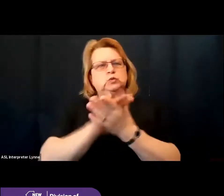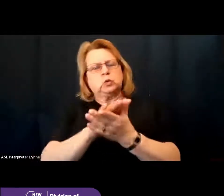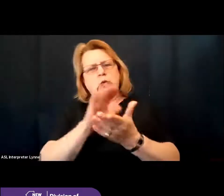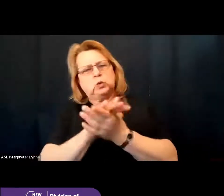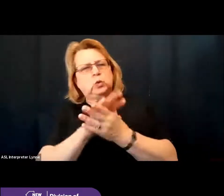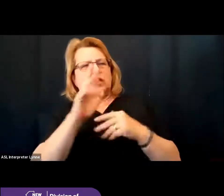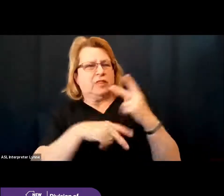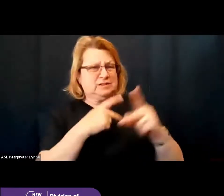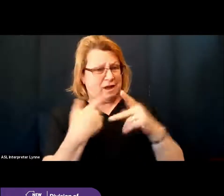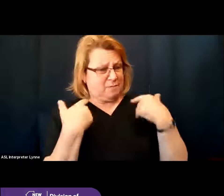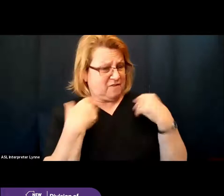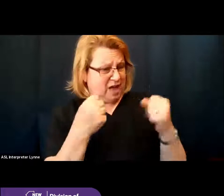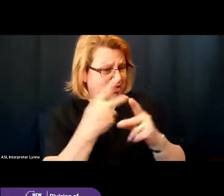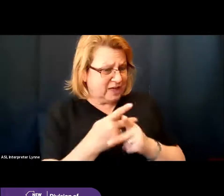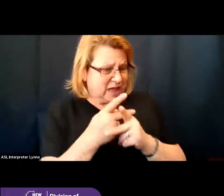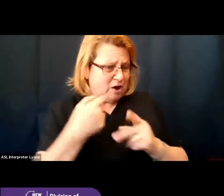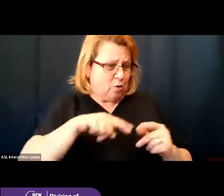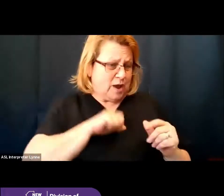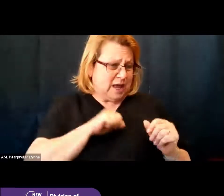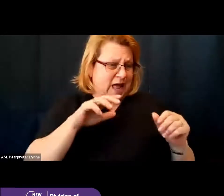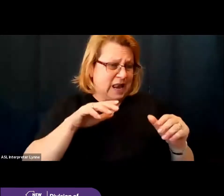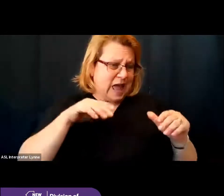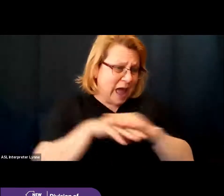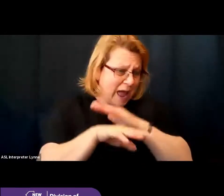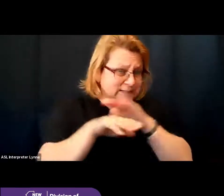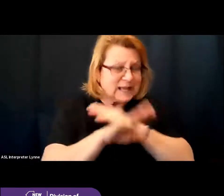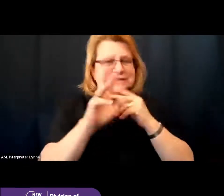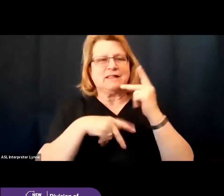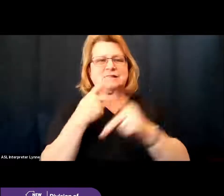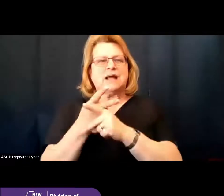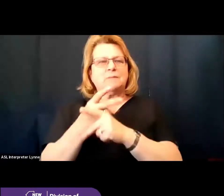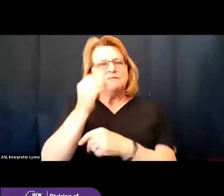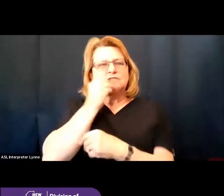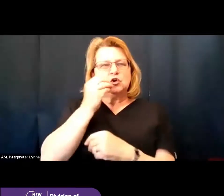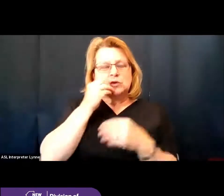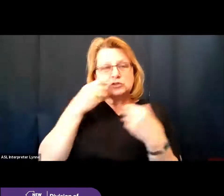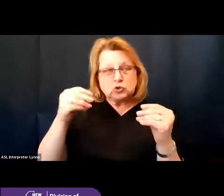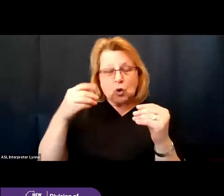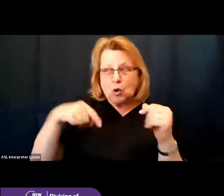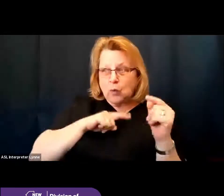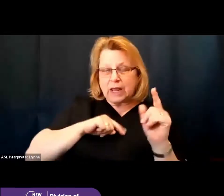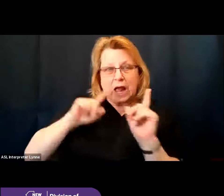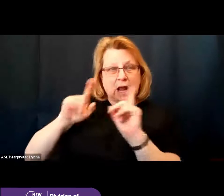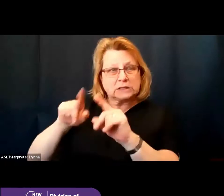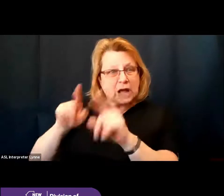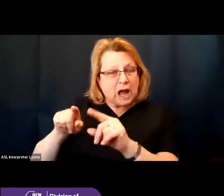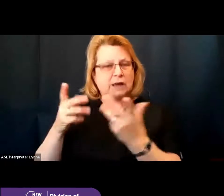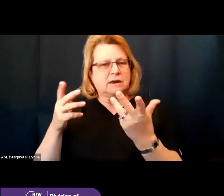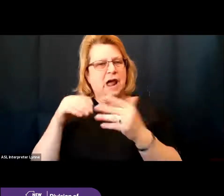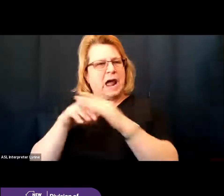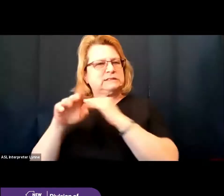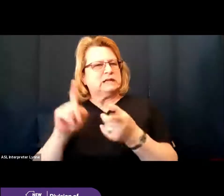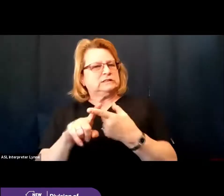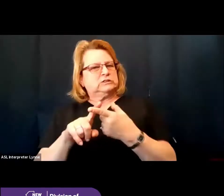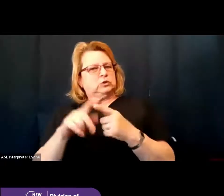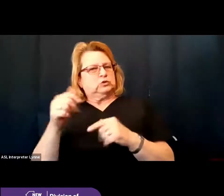type of healthcare we have access to, the type of supermarkets we could go to, access to public transportation, and even the type